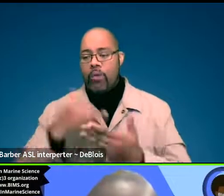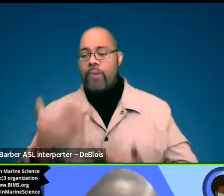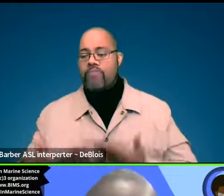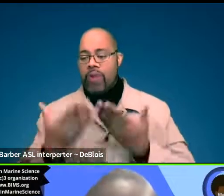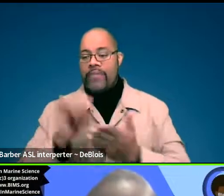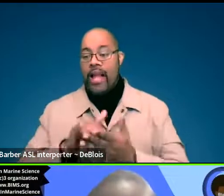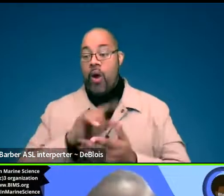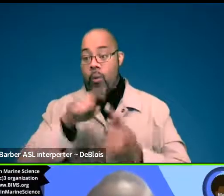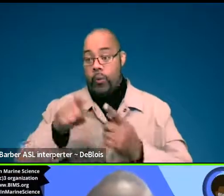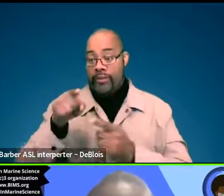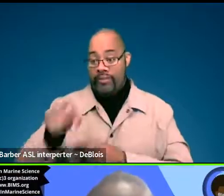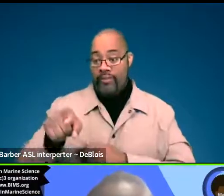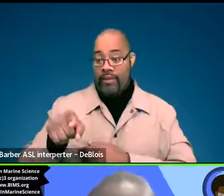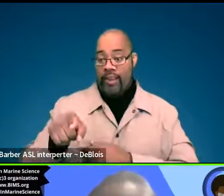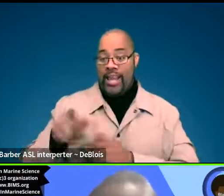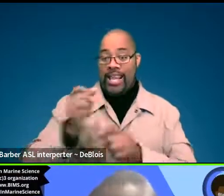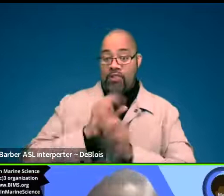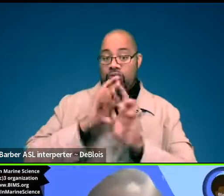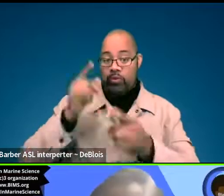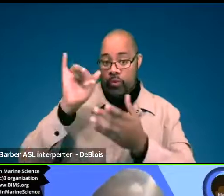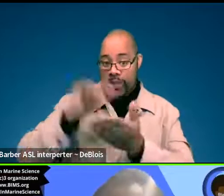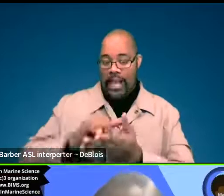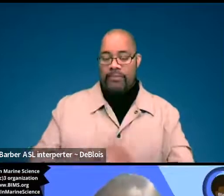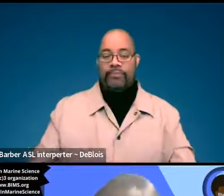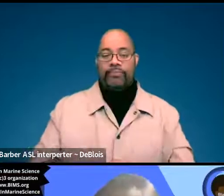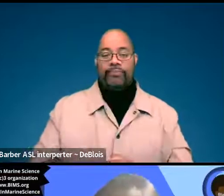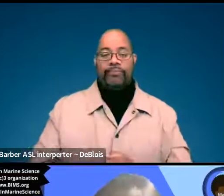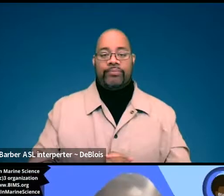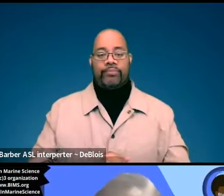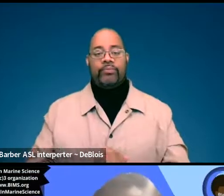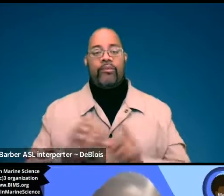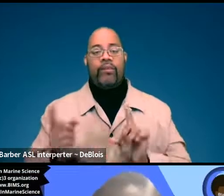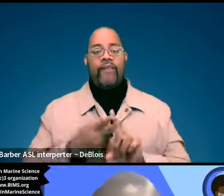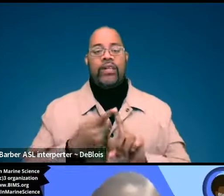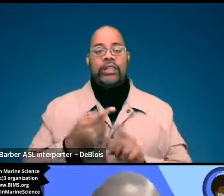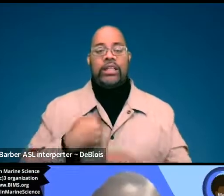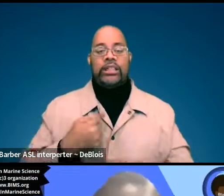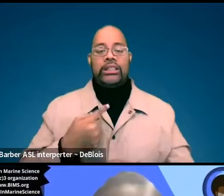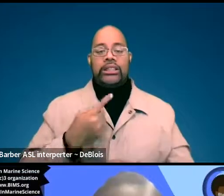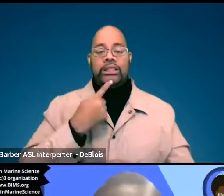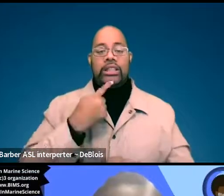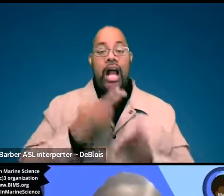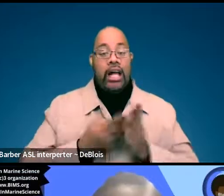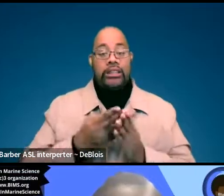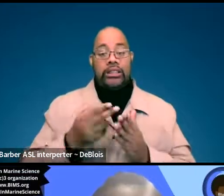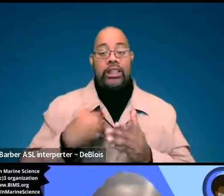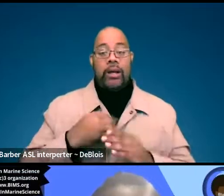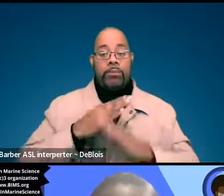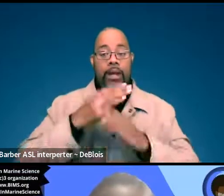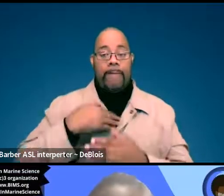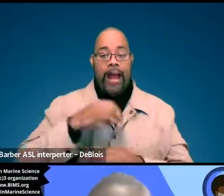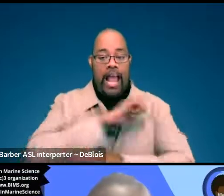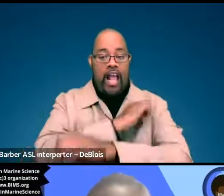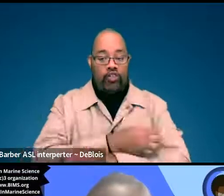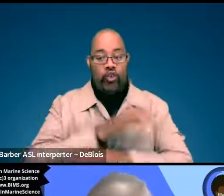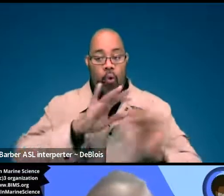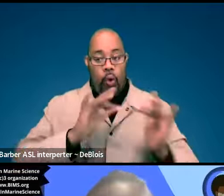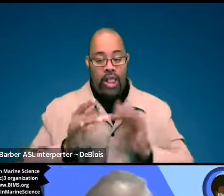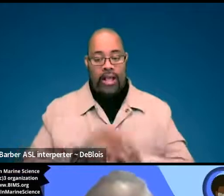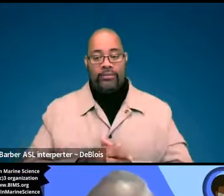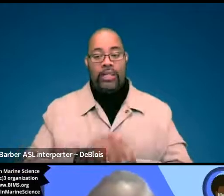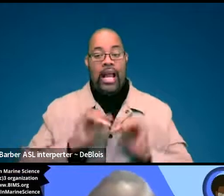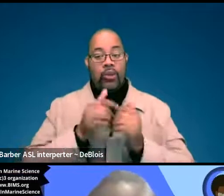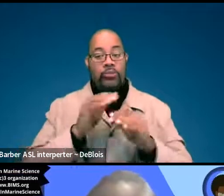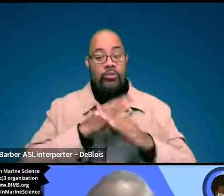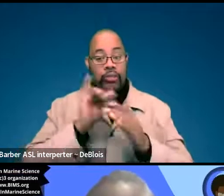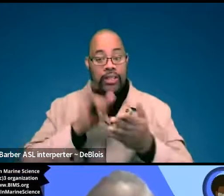soon as they get the response to this. So the first thing I started to do, honestly, was protect my energy online. And the way you